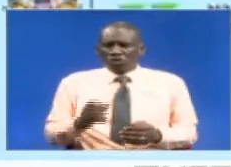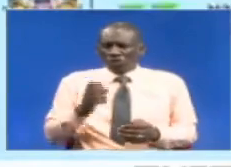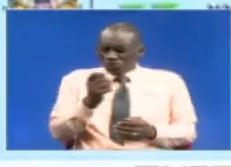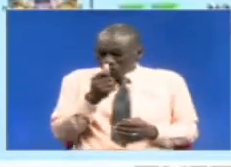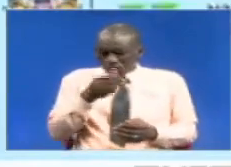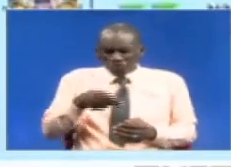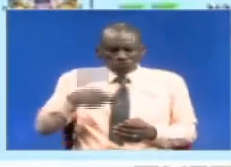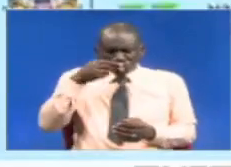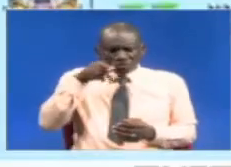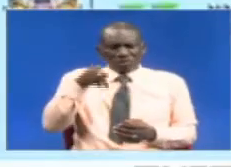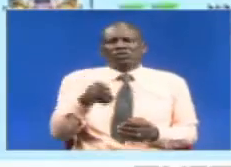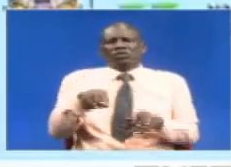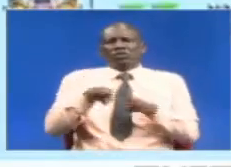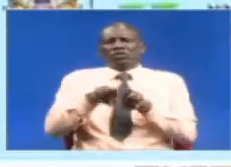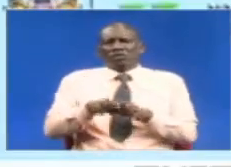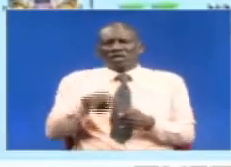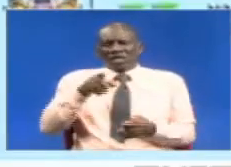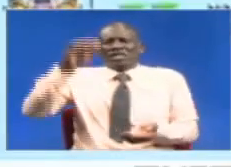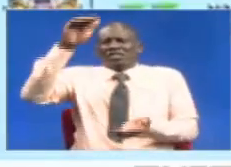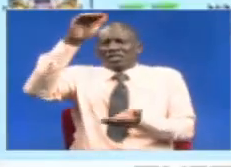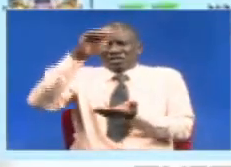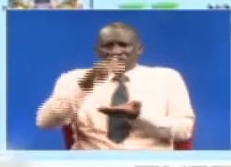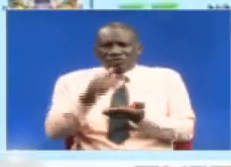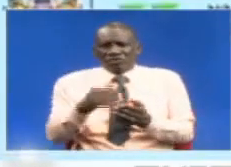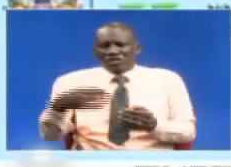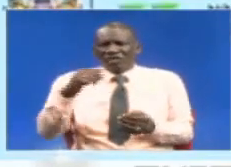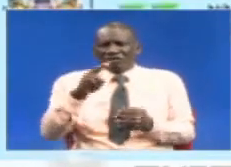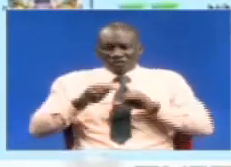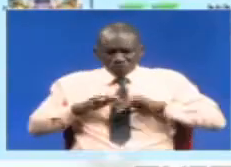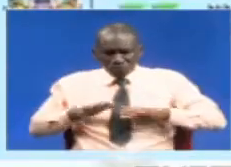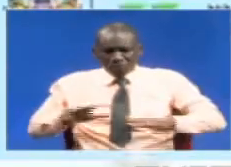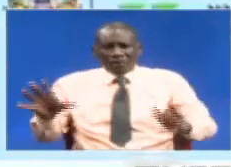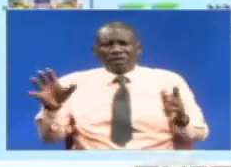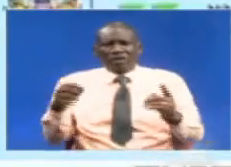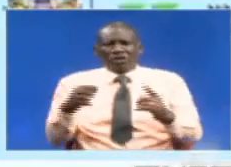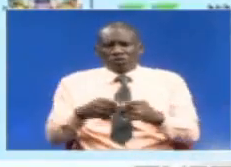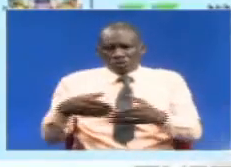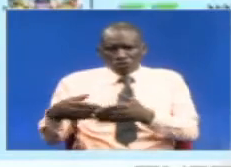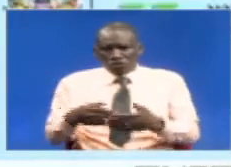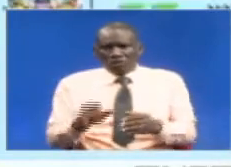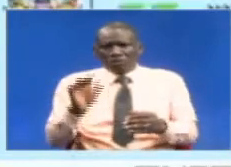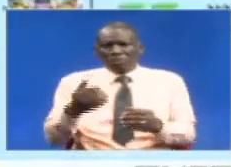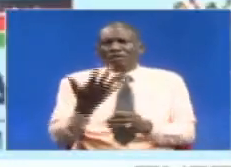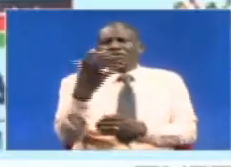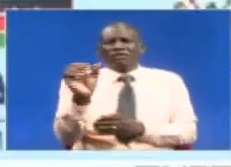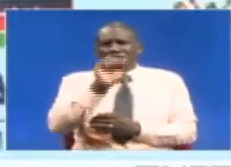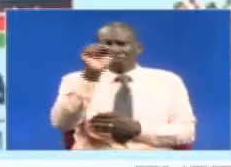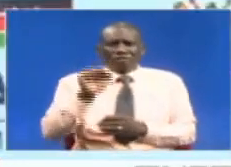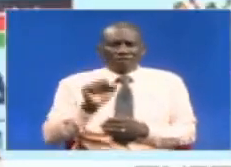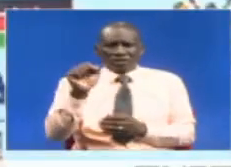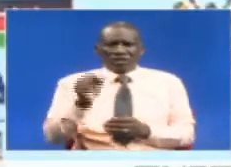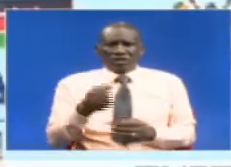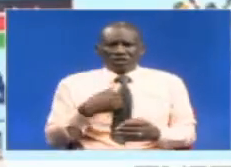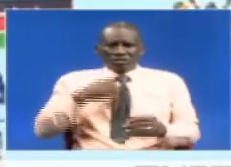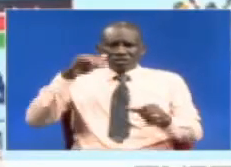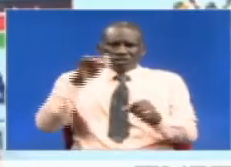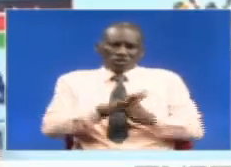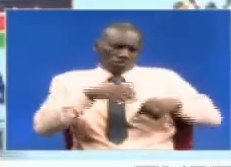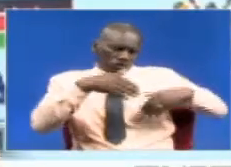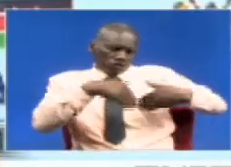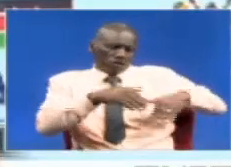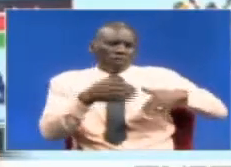medicine reduced HIV transmission to the infants by 50%. There's a lot of stigma